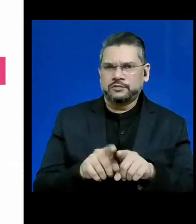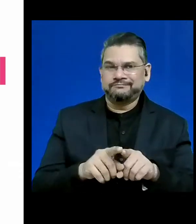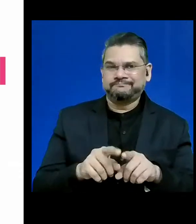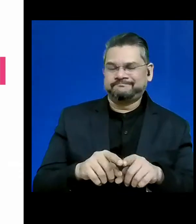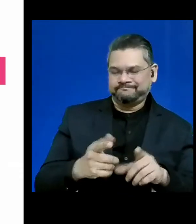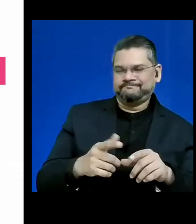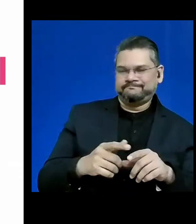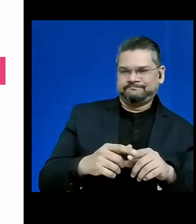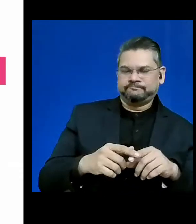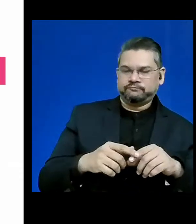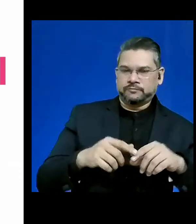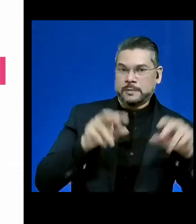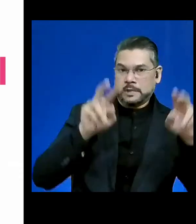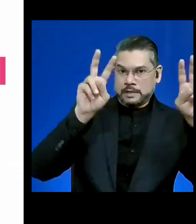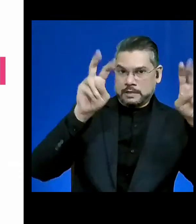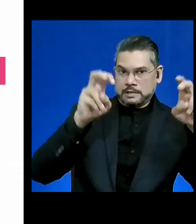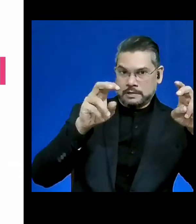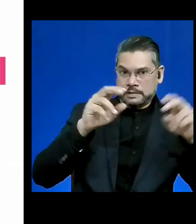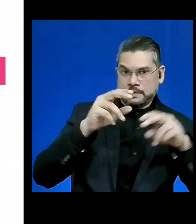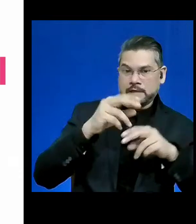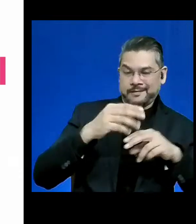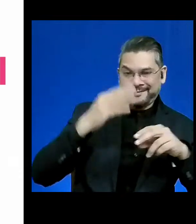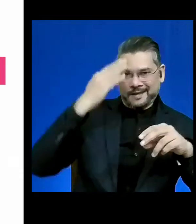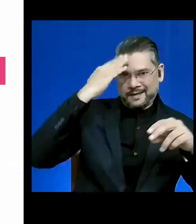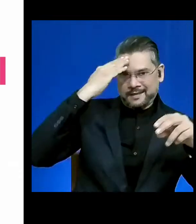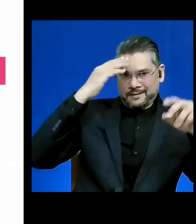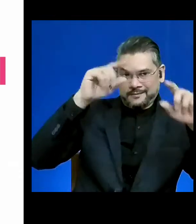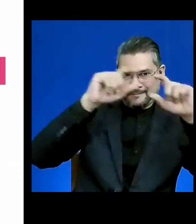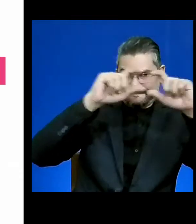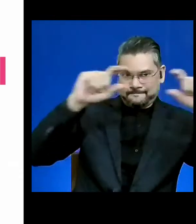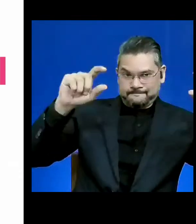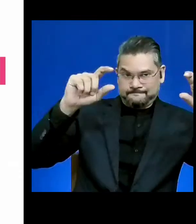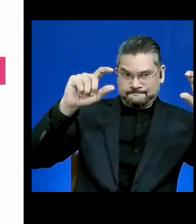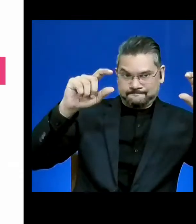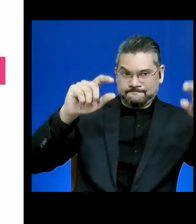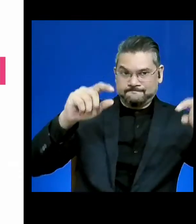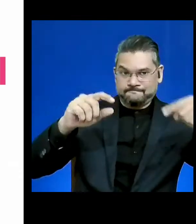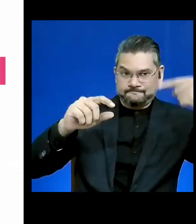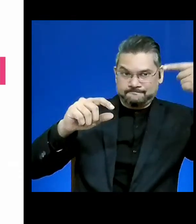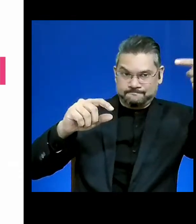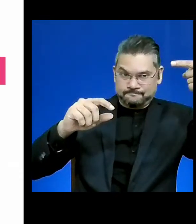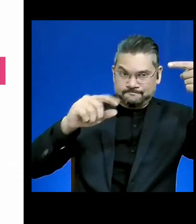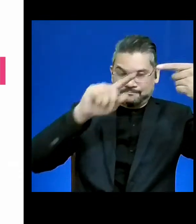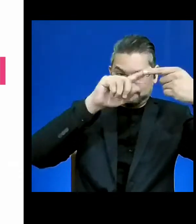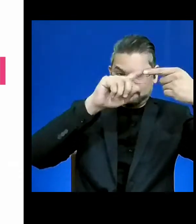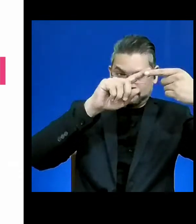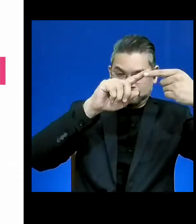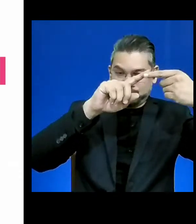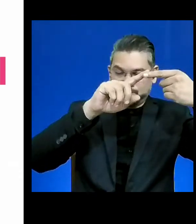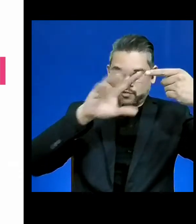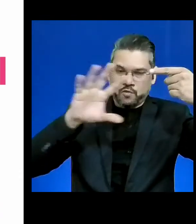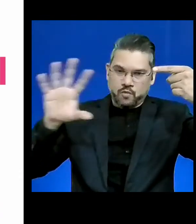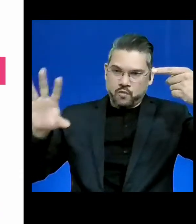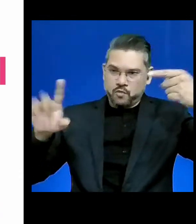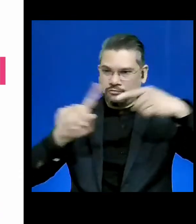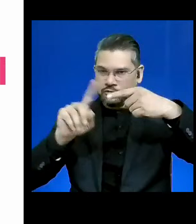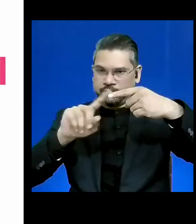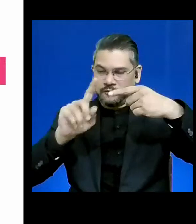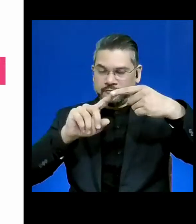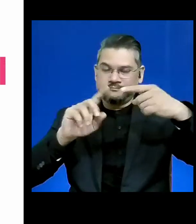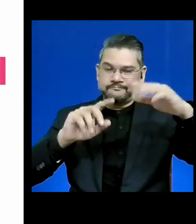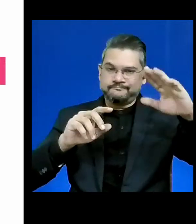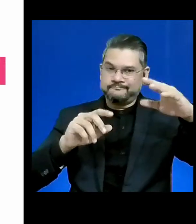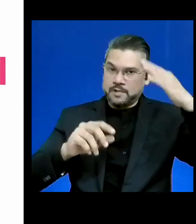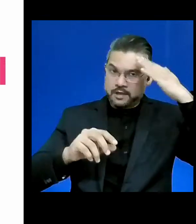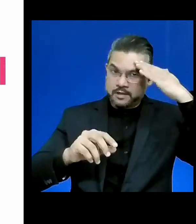screen reader technology. Will actually just skim all the headings on a page, and so they have to be